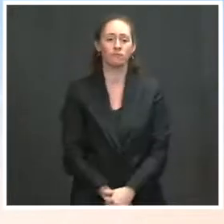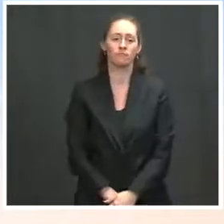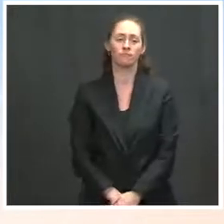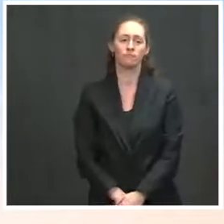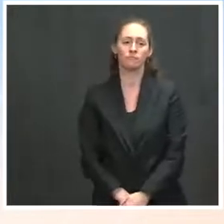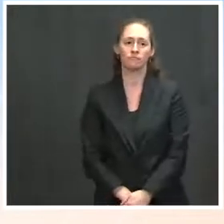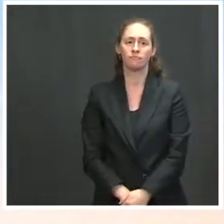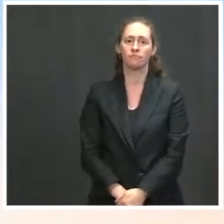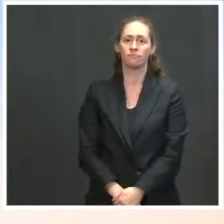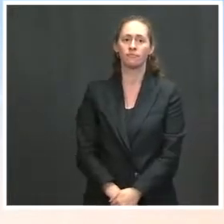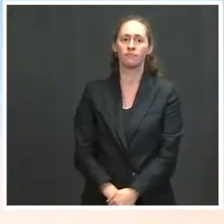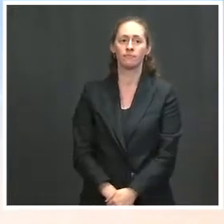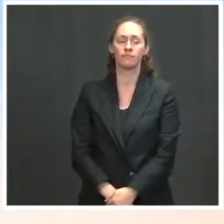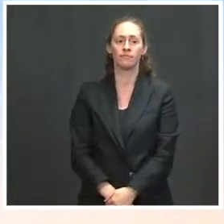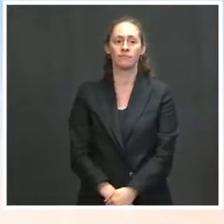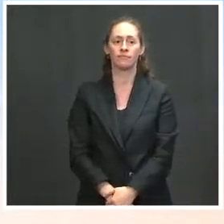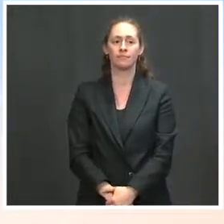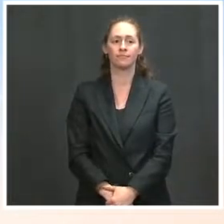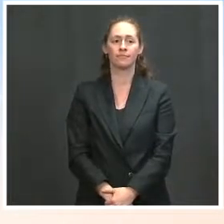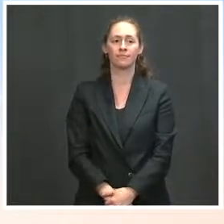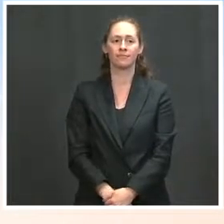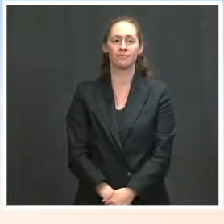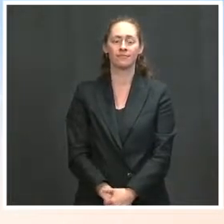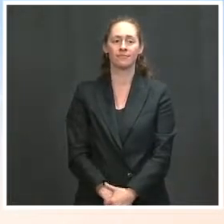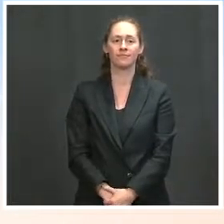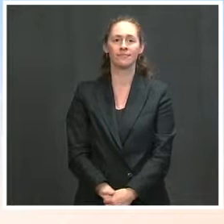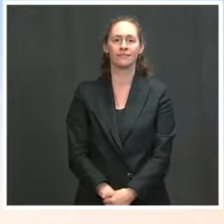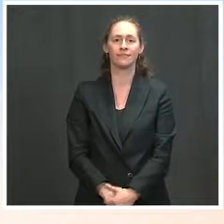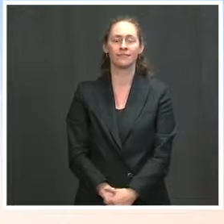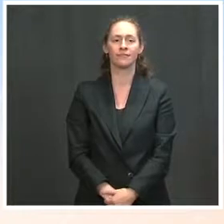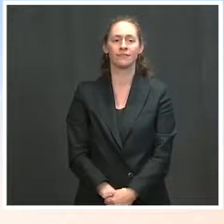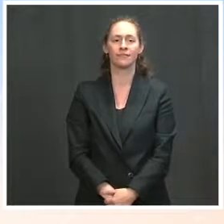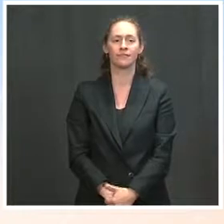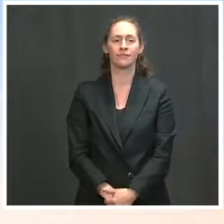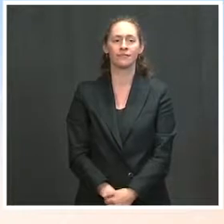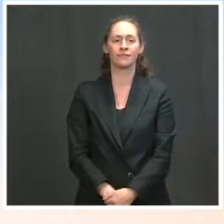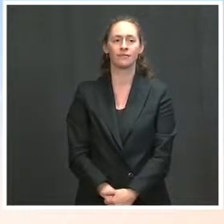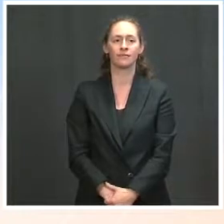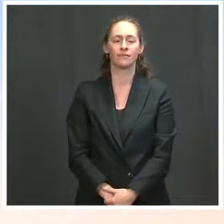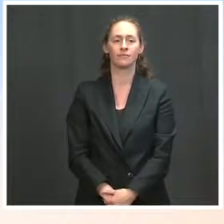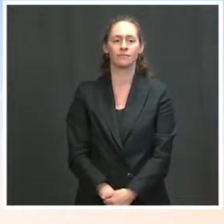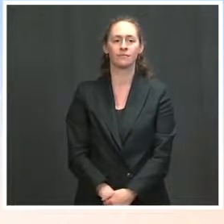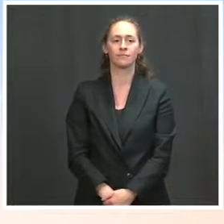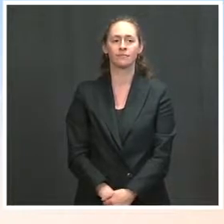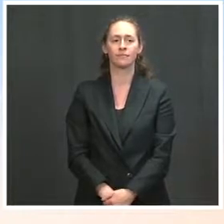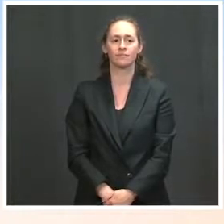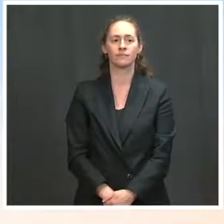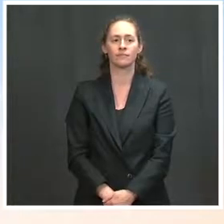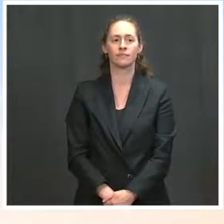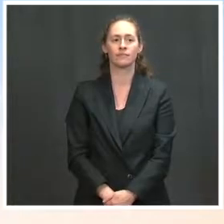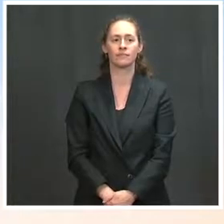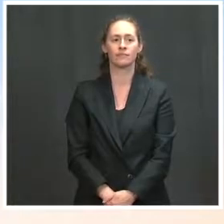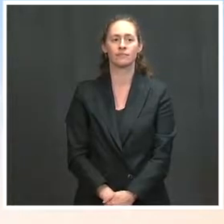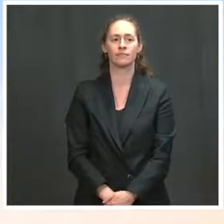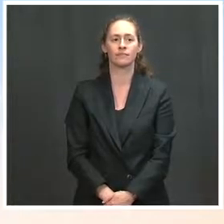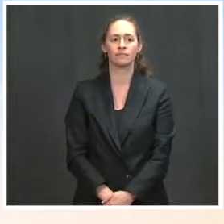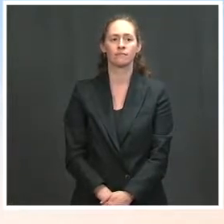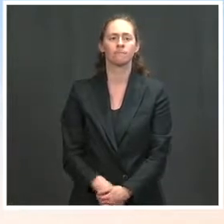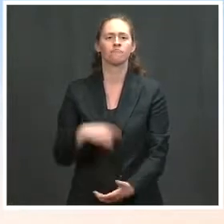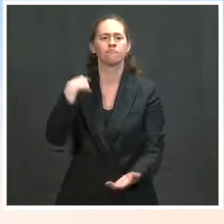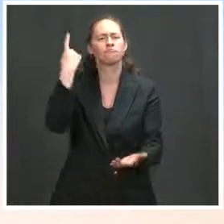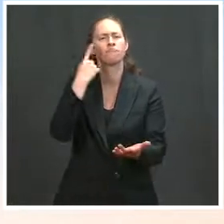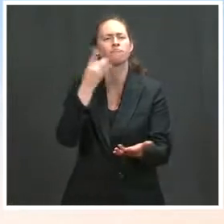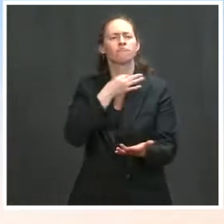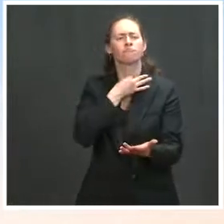Thanks and congratulations again. Thank you. A question on the origins of the pandemic. The president says he has specific questions for